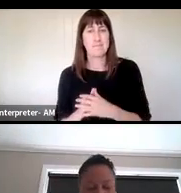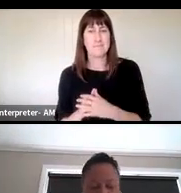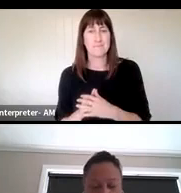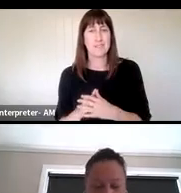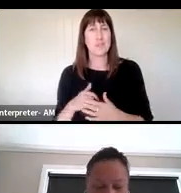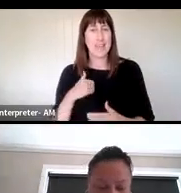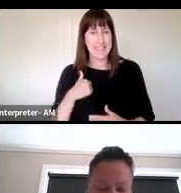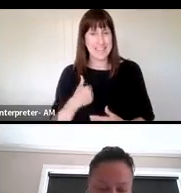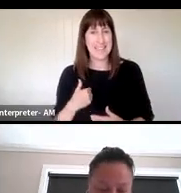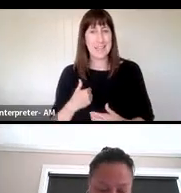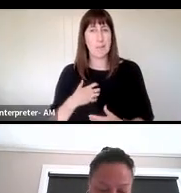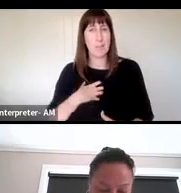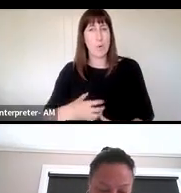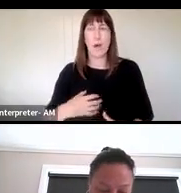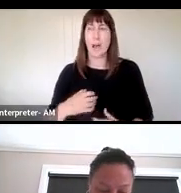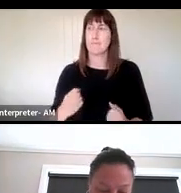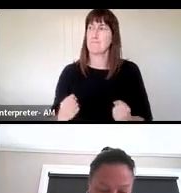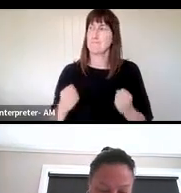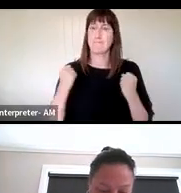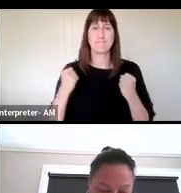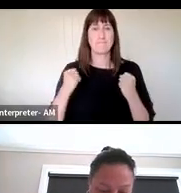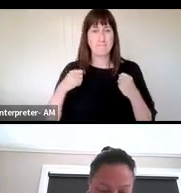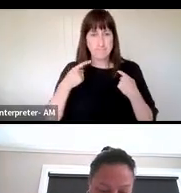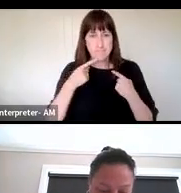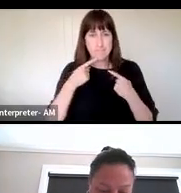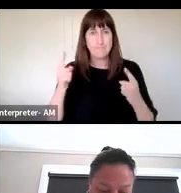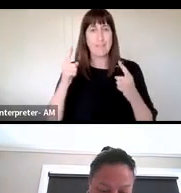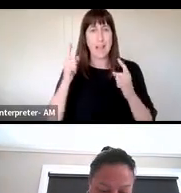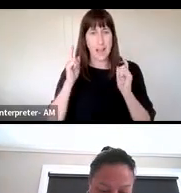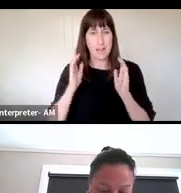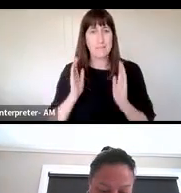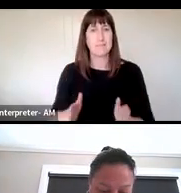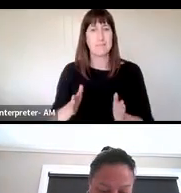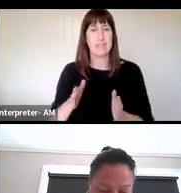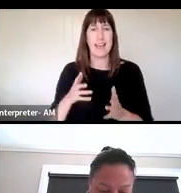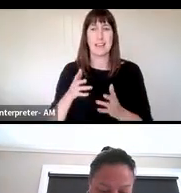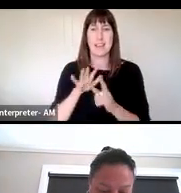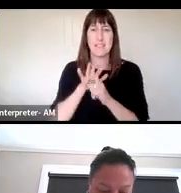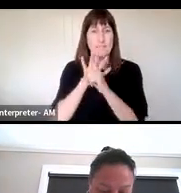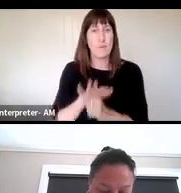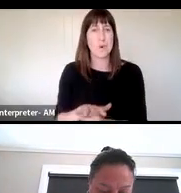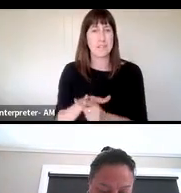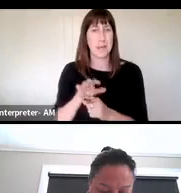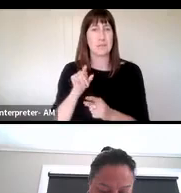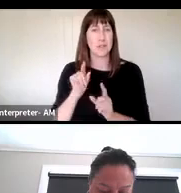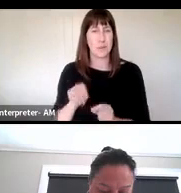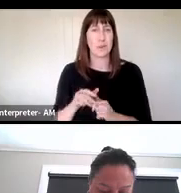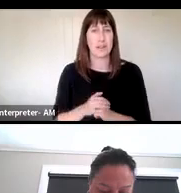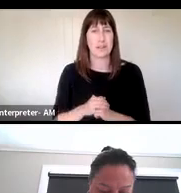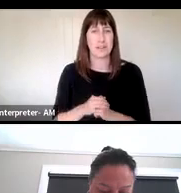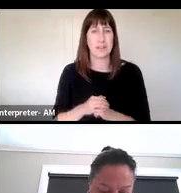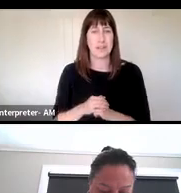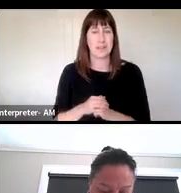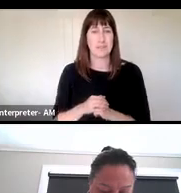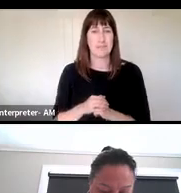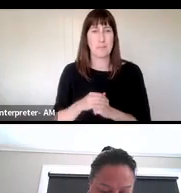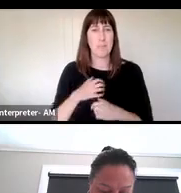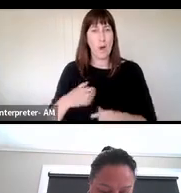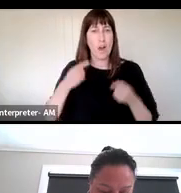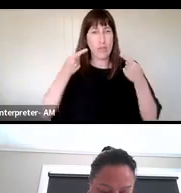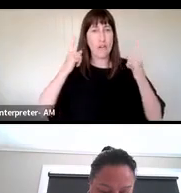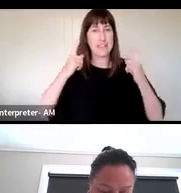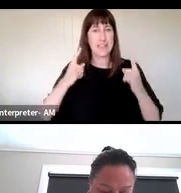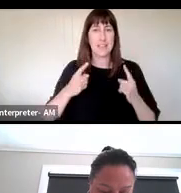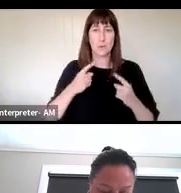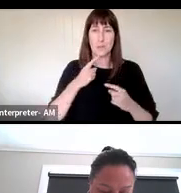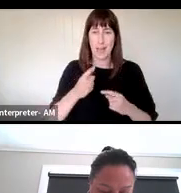they want a bit more a way of enforcing it, or just a bit more authority to be able to do it, or be able to say this